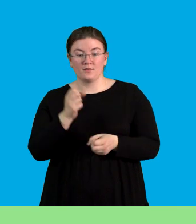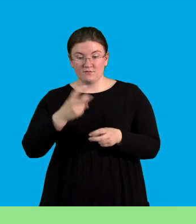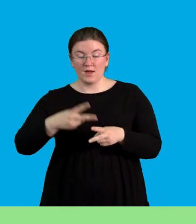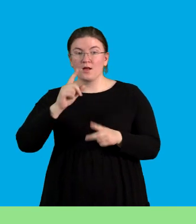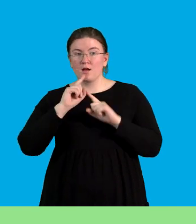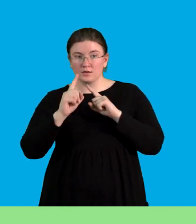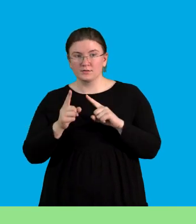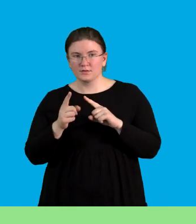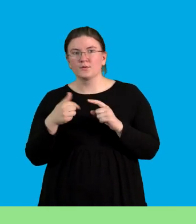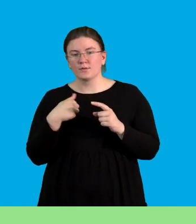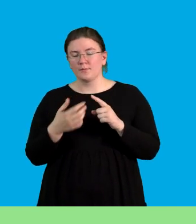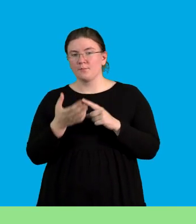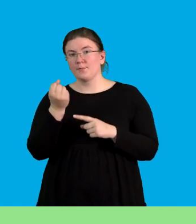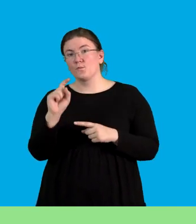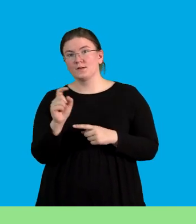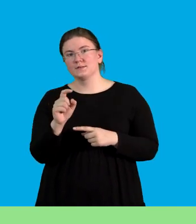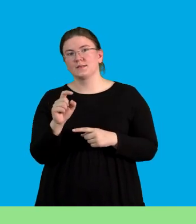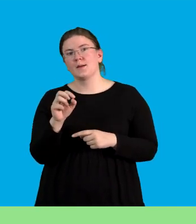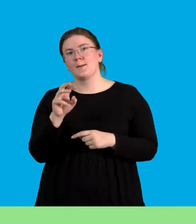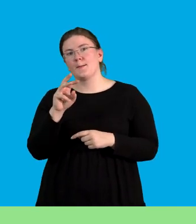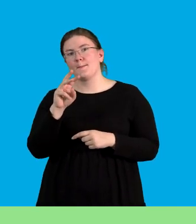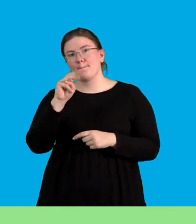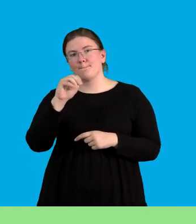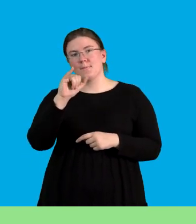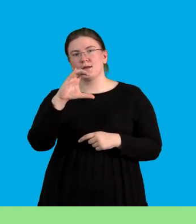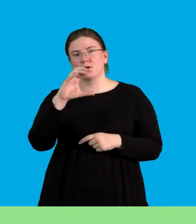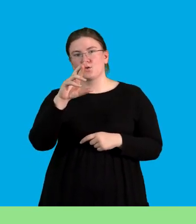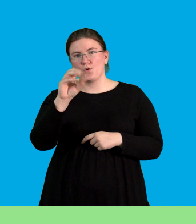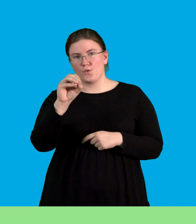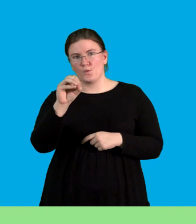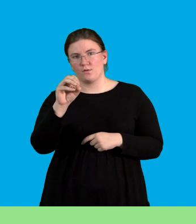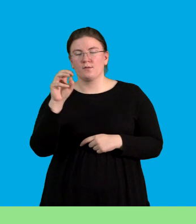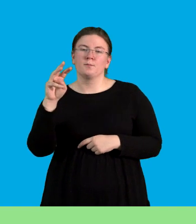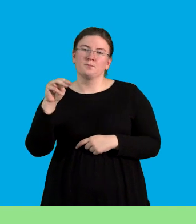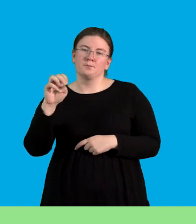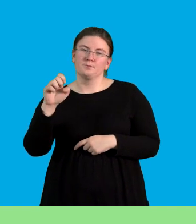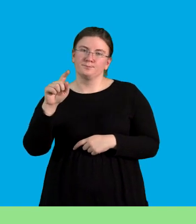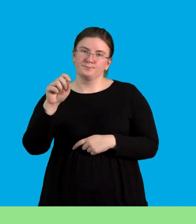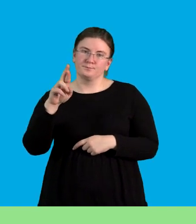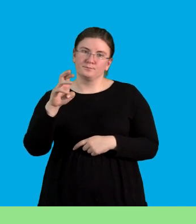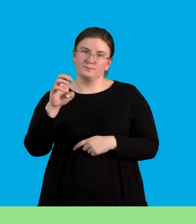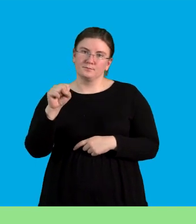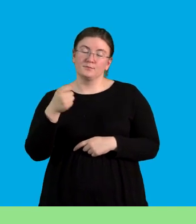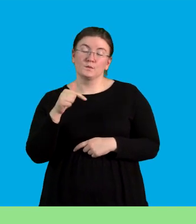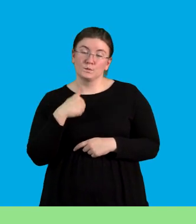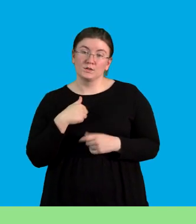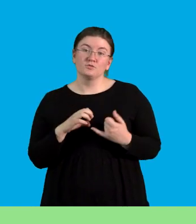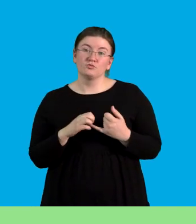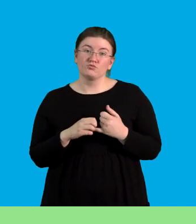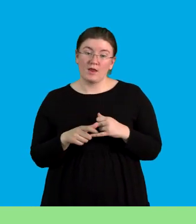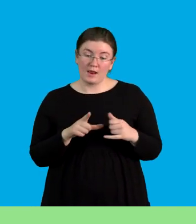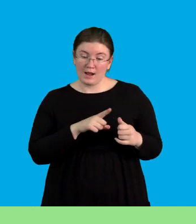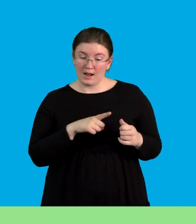And our final answer will be in micrometers to show that we were trying to get to the answer or